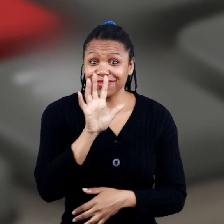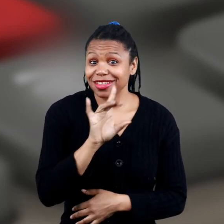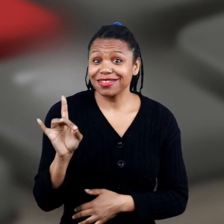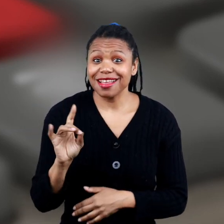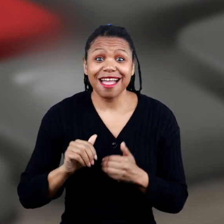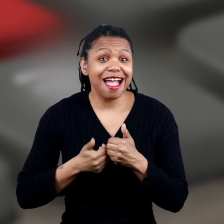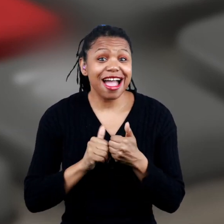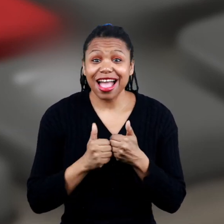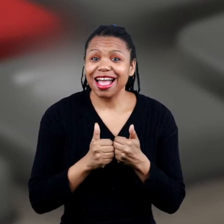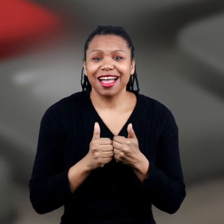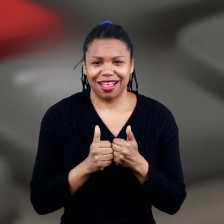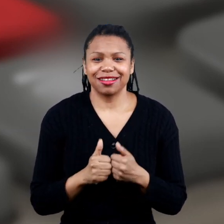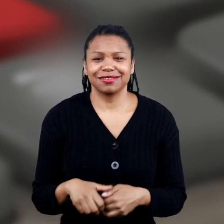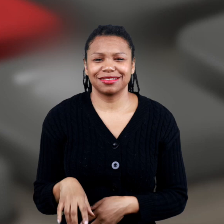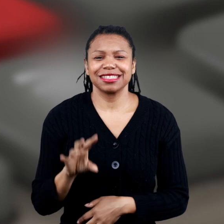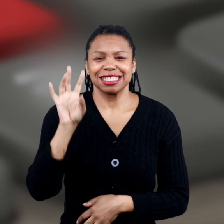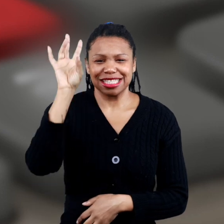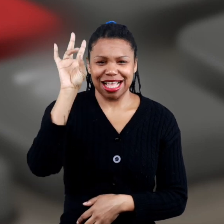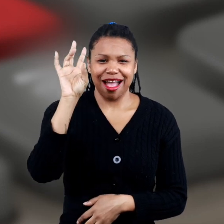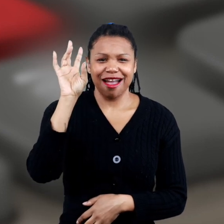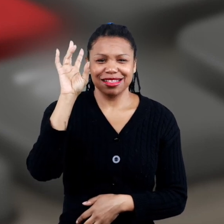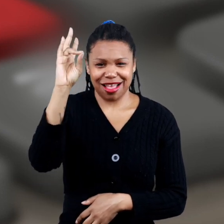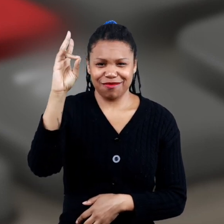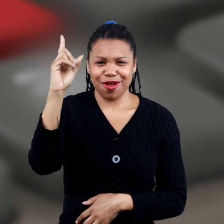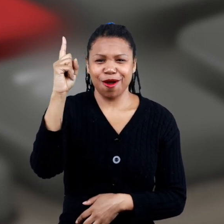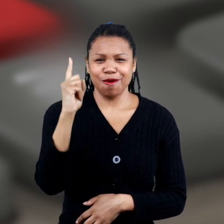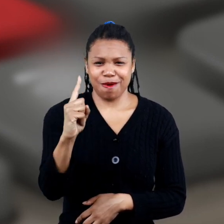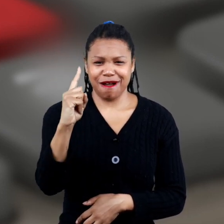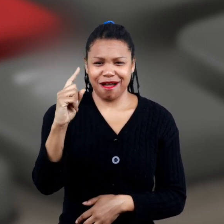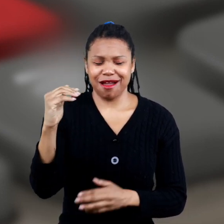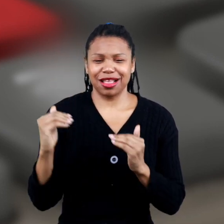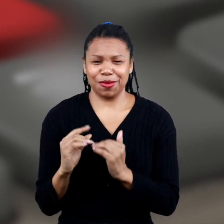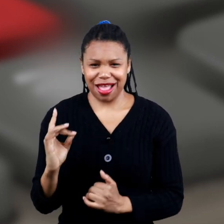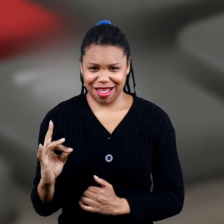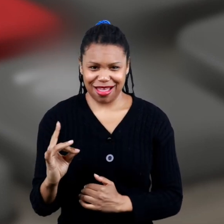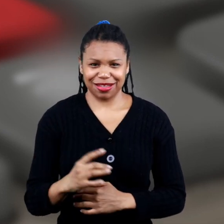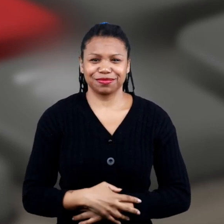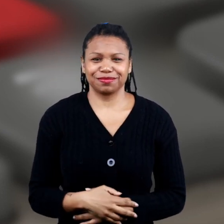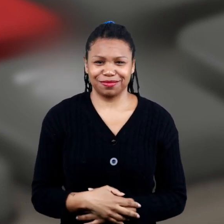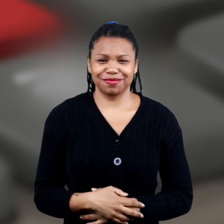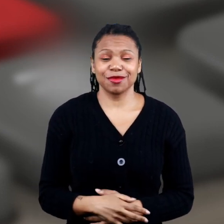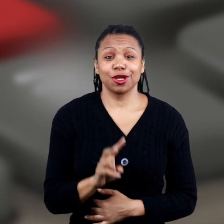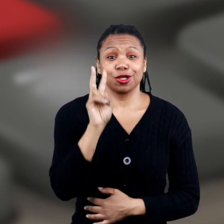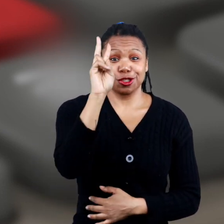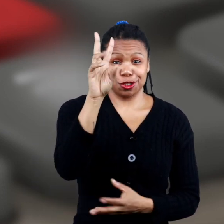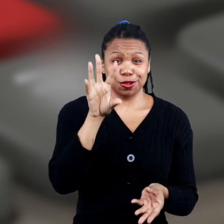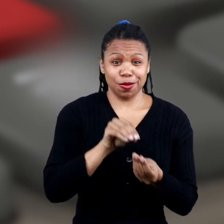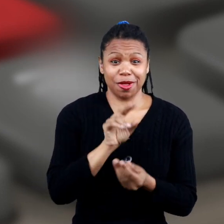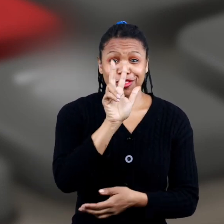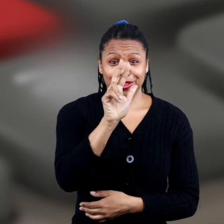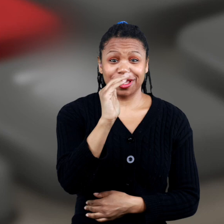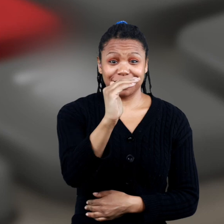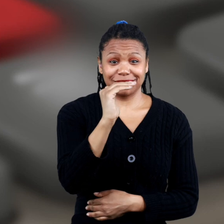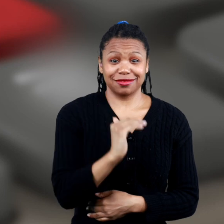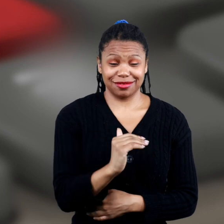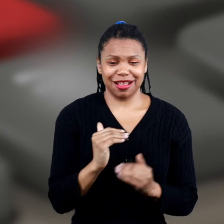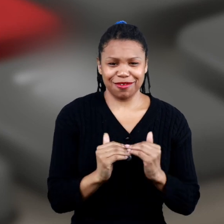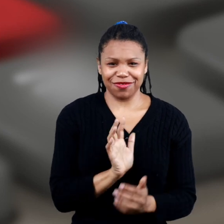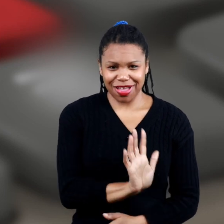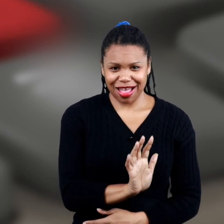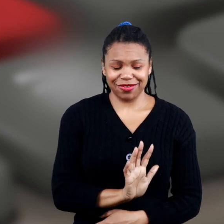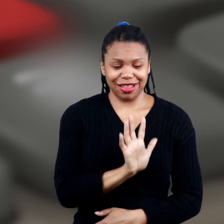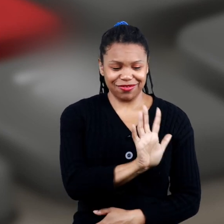Do you see how we got that fifty-eight? You got the seven and the one is eight, and then you have the two plus three